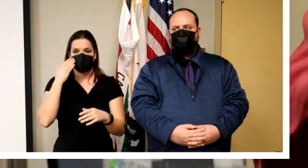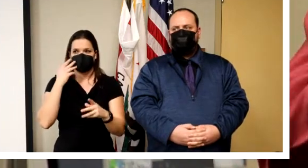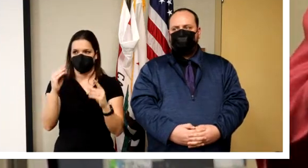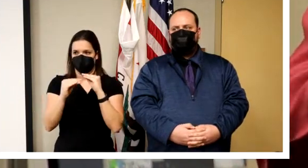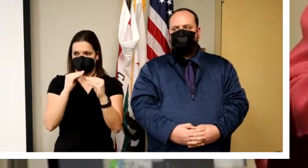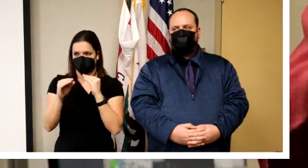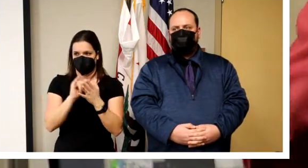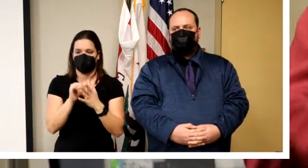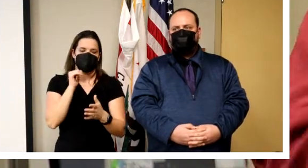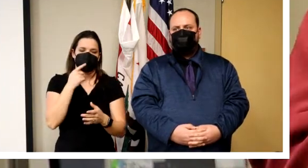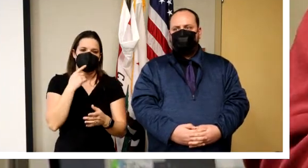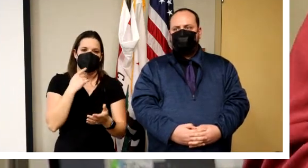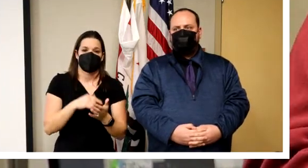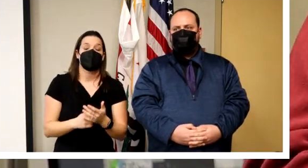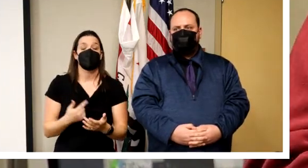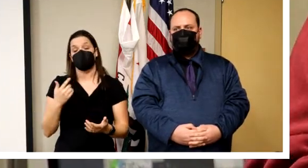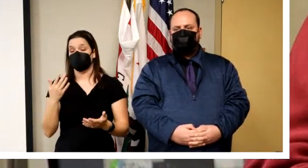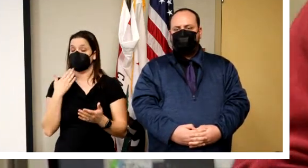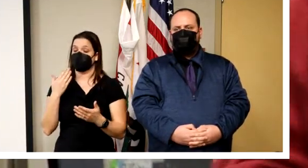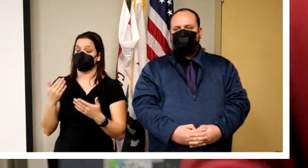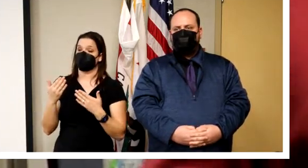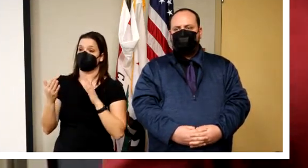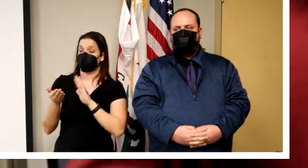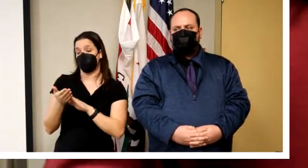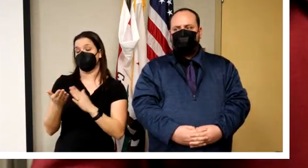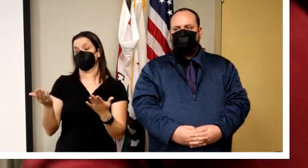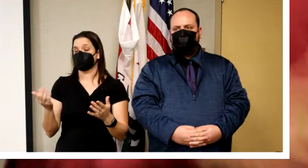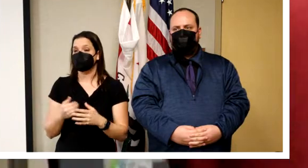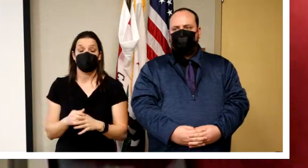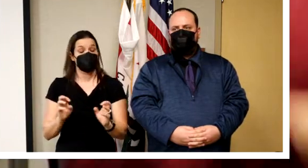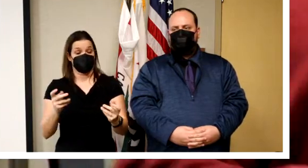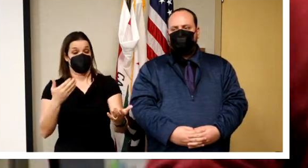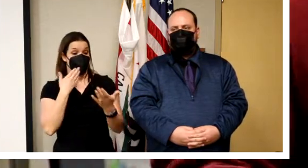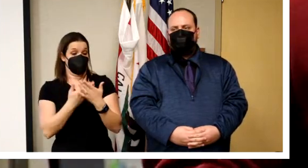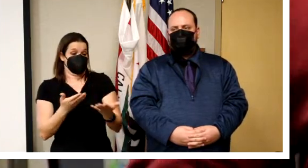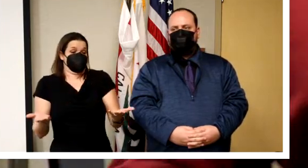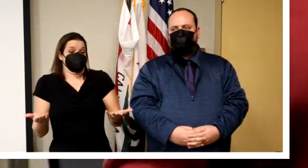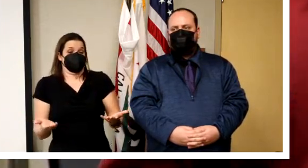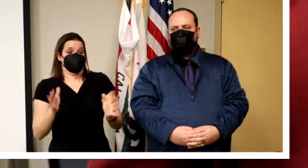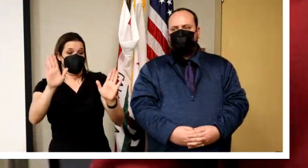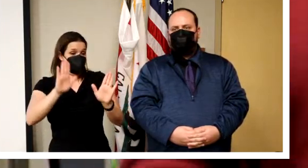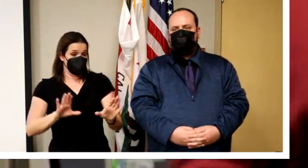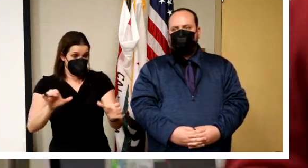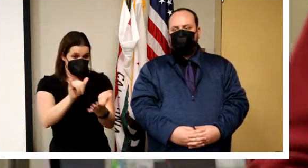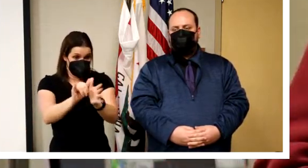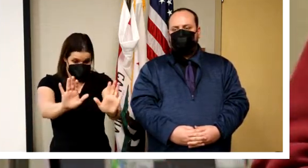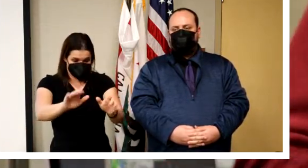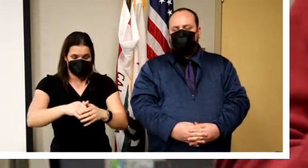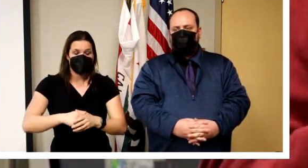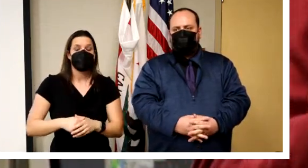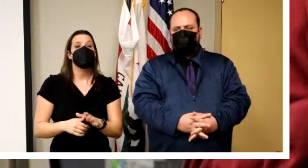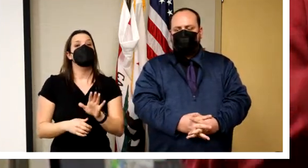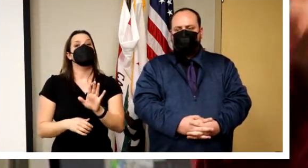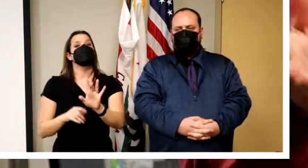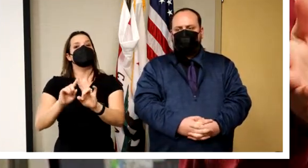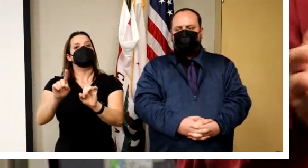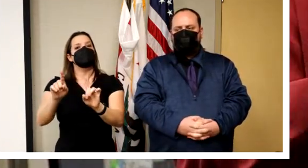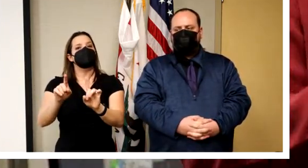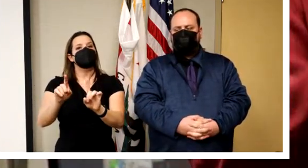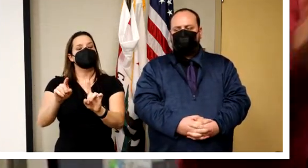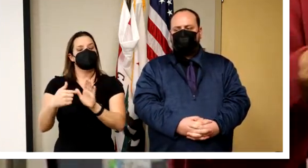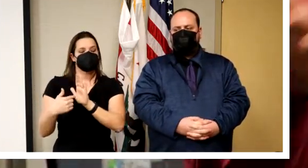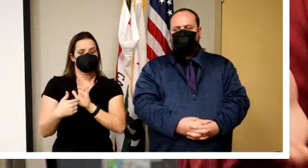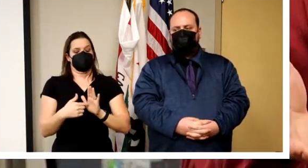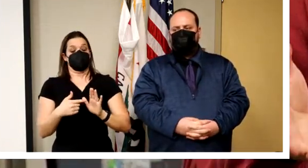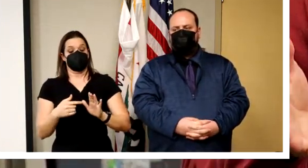now, so I'm not saying that in, what's that? We'll take it as a compliment. Oh, okay, great. Well, that's wonderful. All right, you should do that. But it stands out.